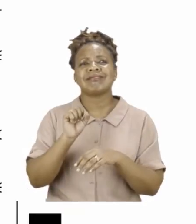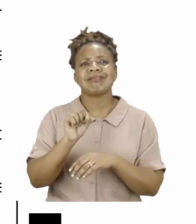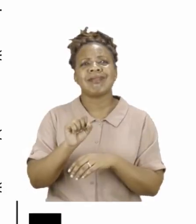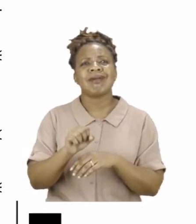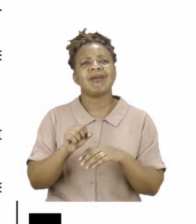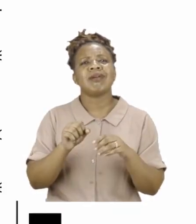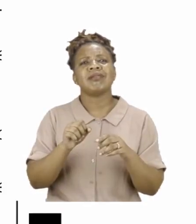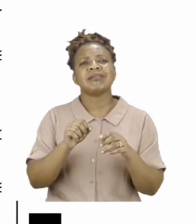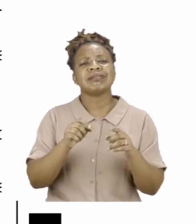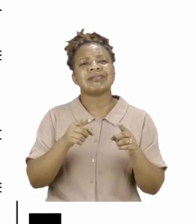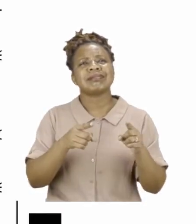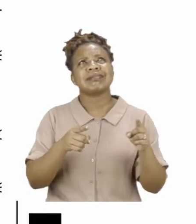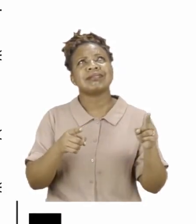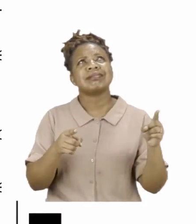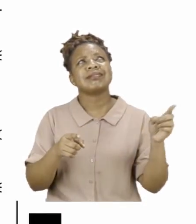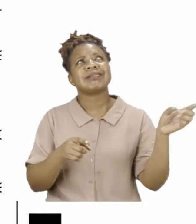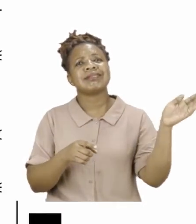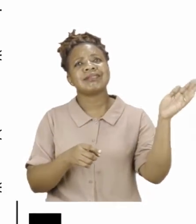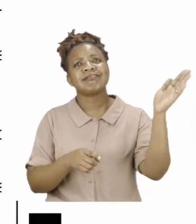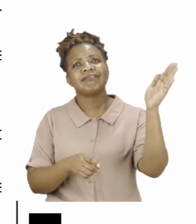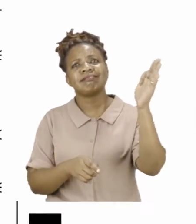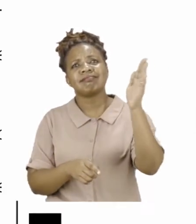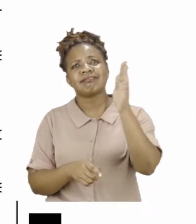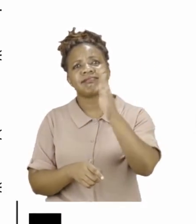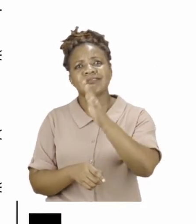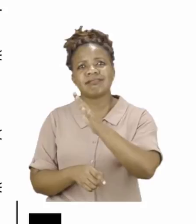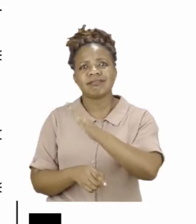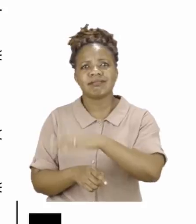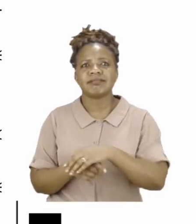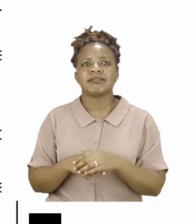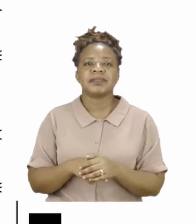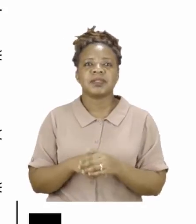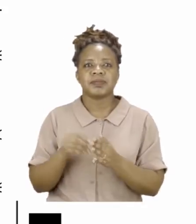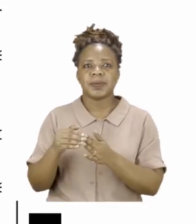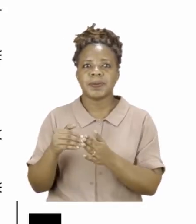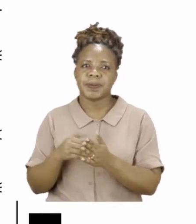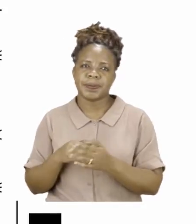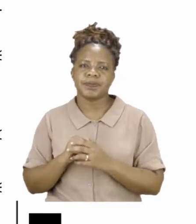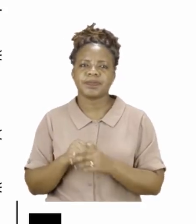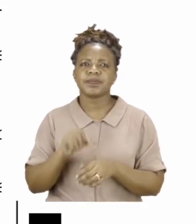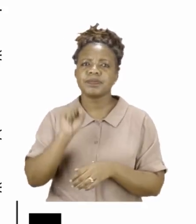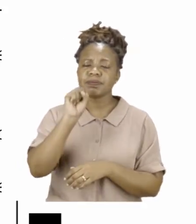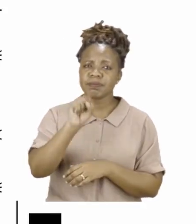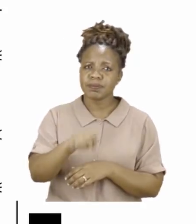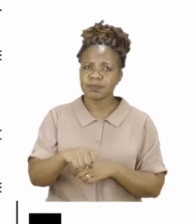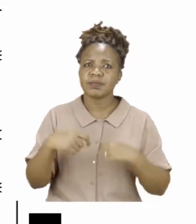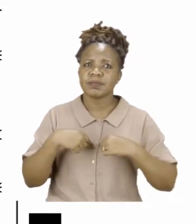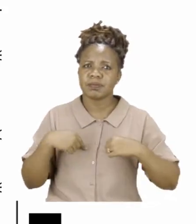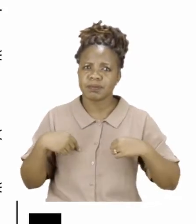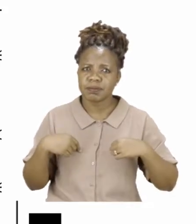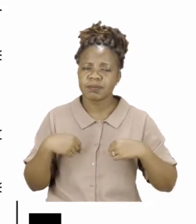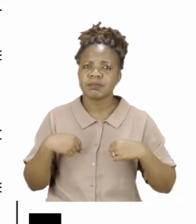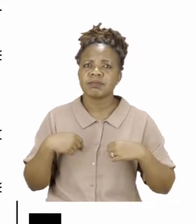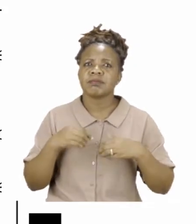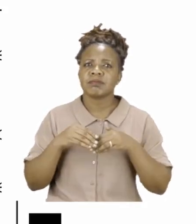Could we travel by boat? No, there is no water along